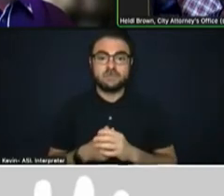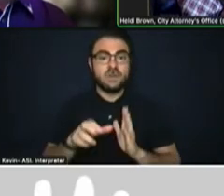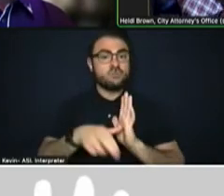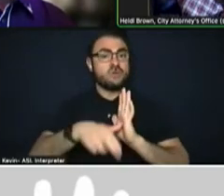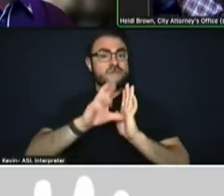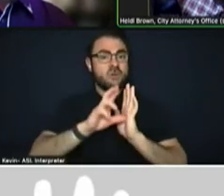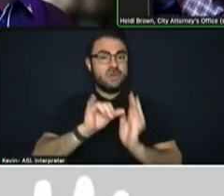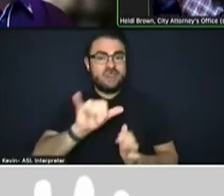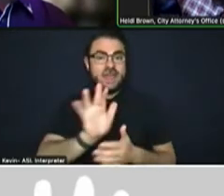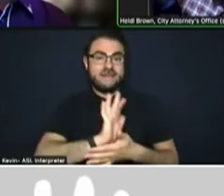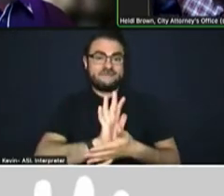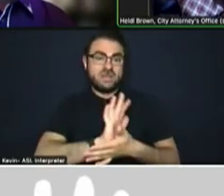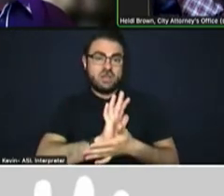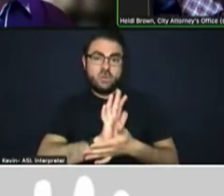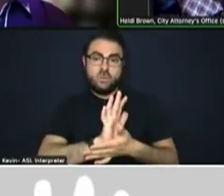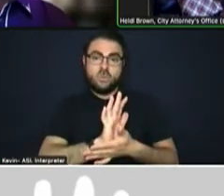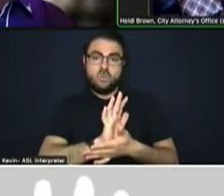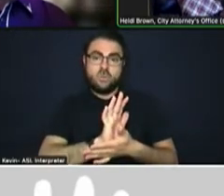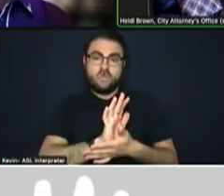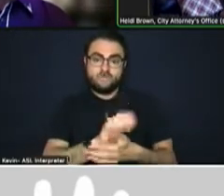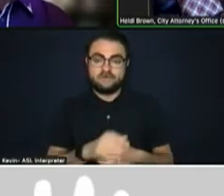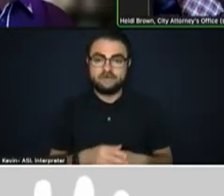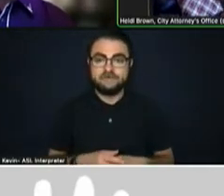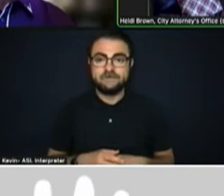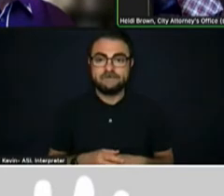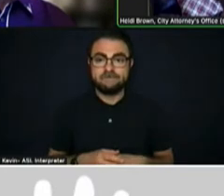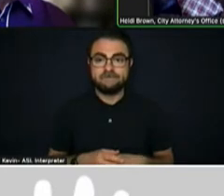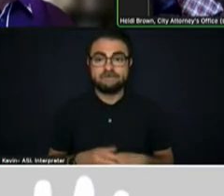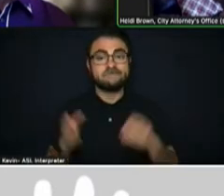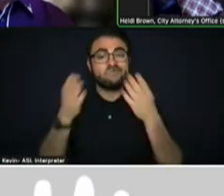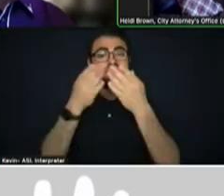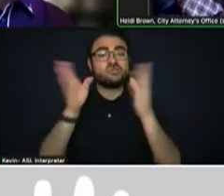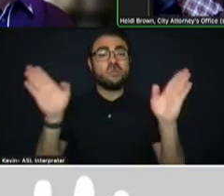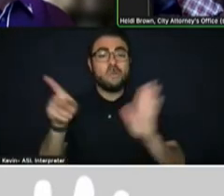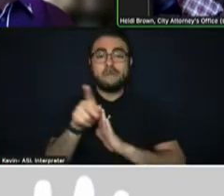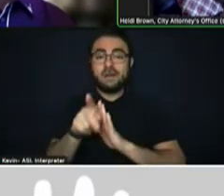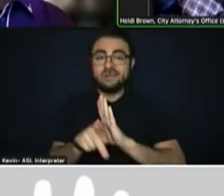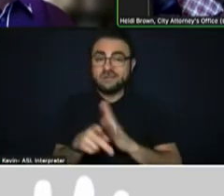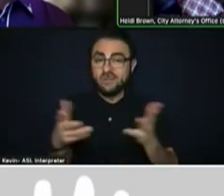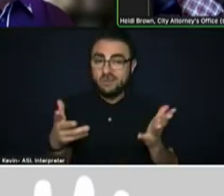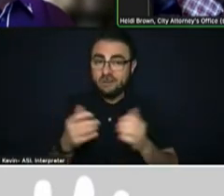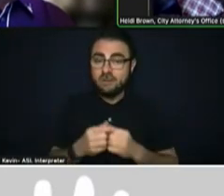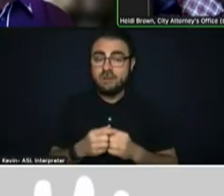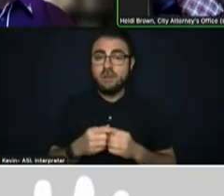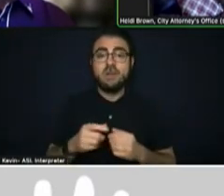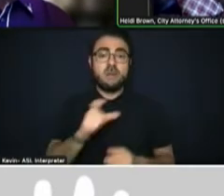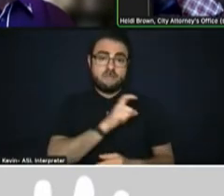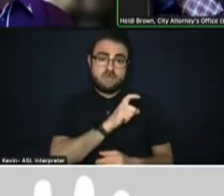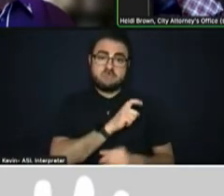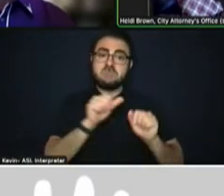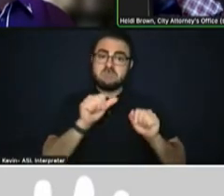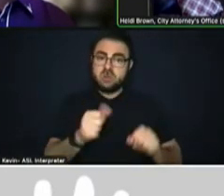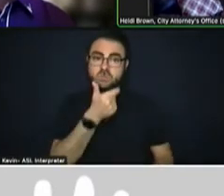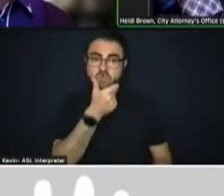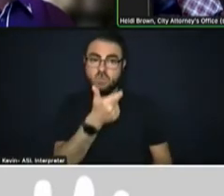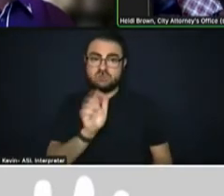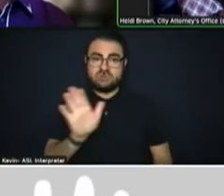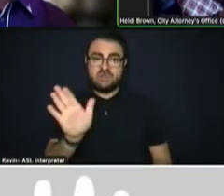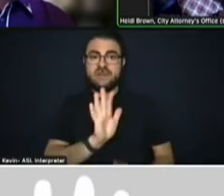footage. And so the general policy is that officers may review their own body camera footage. And